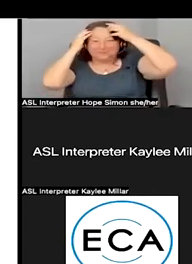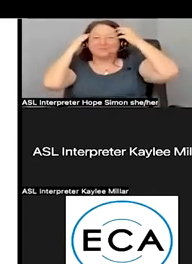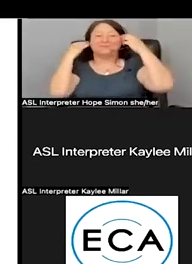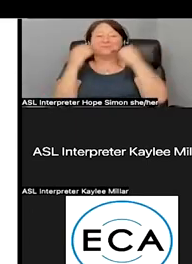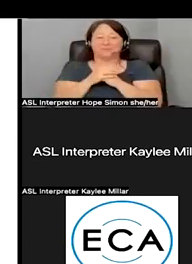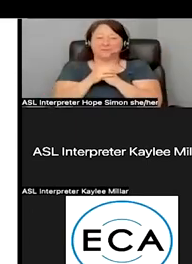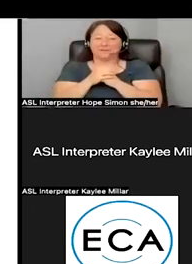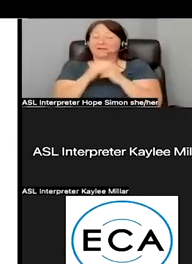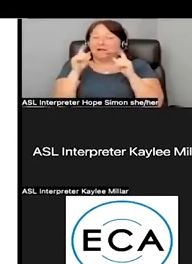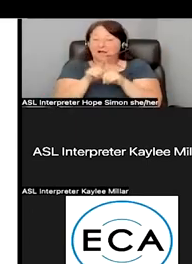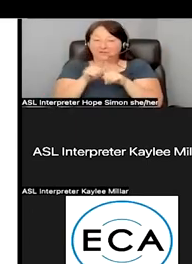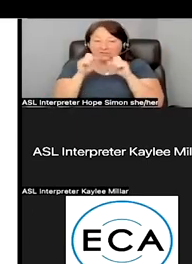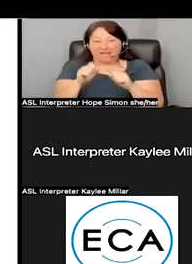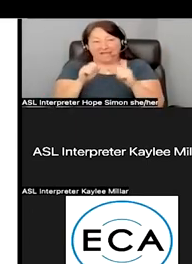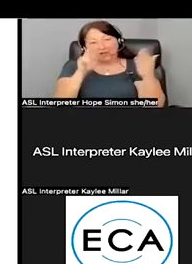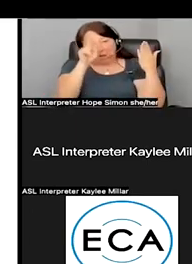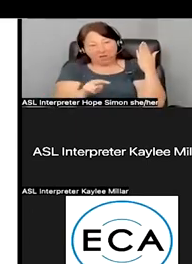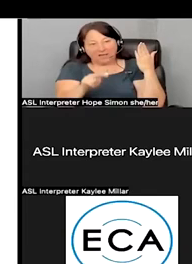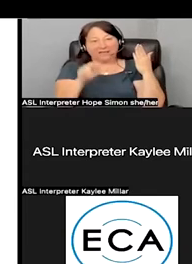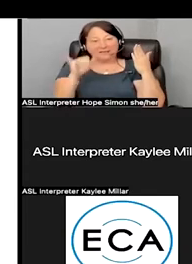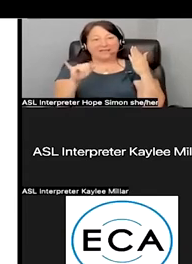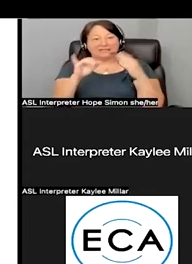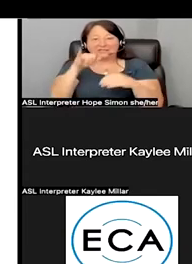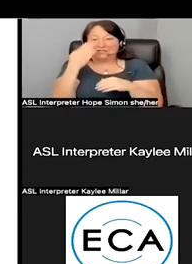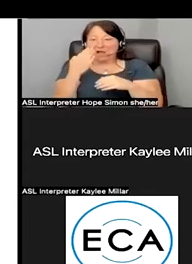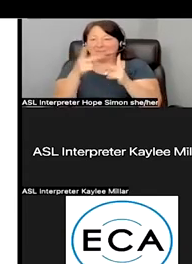And you can also look at these positions. They're posted on our website at